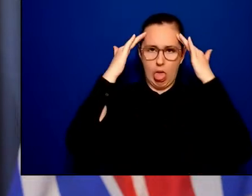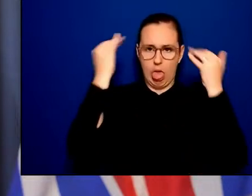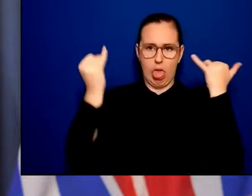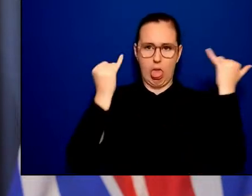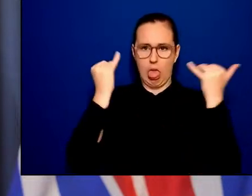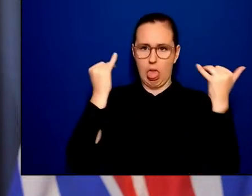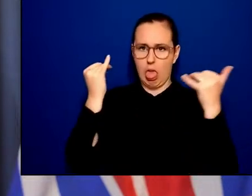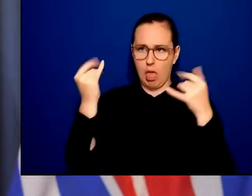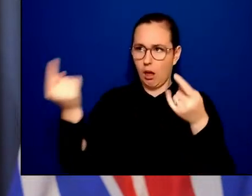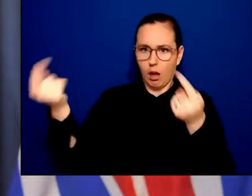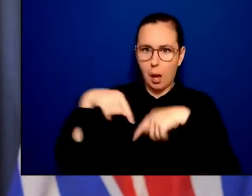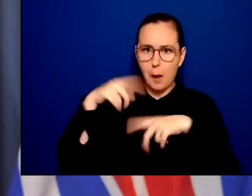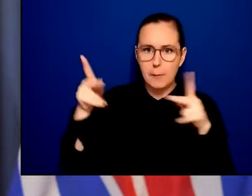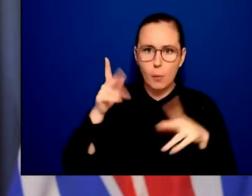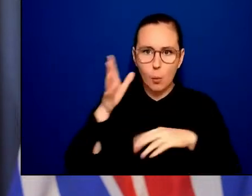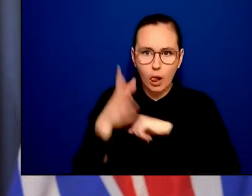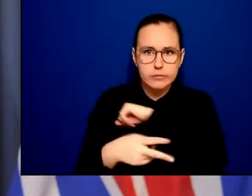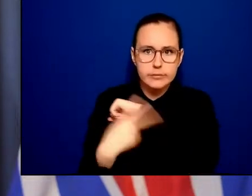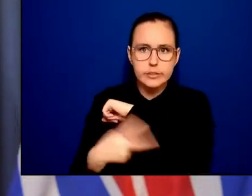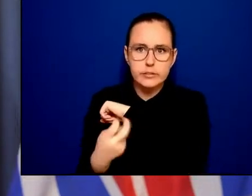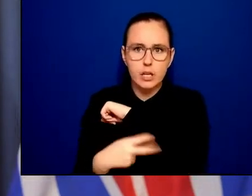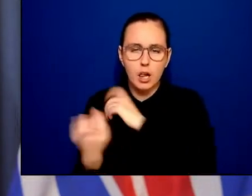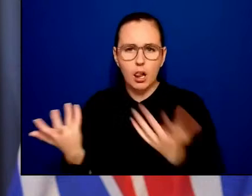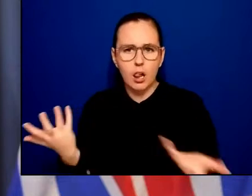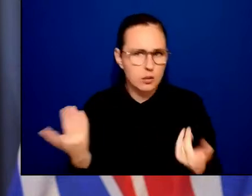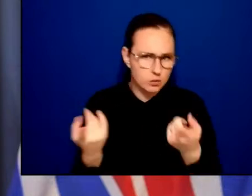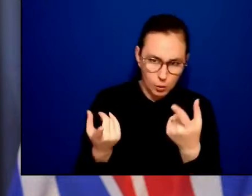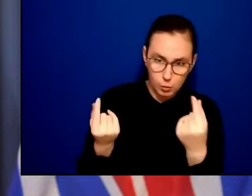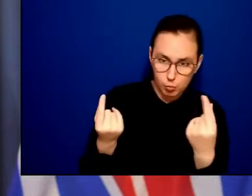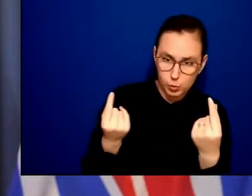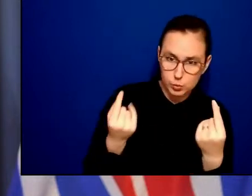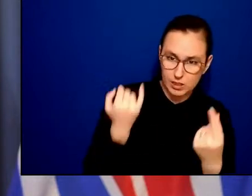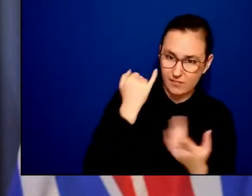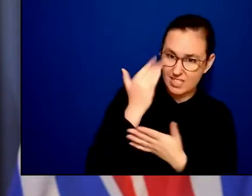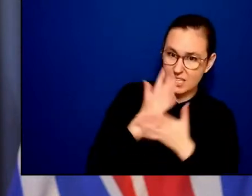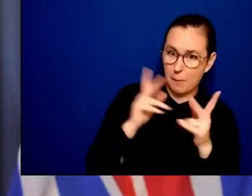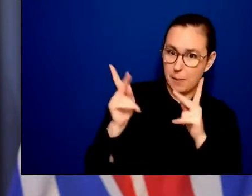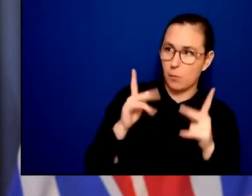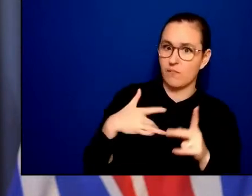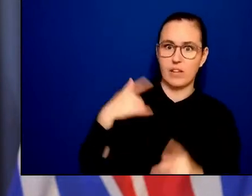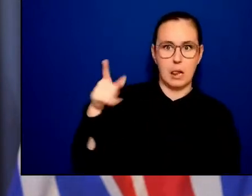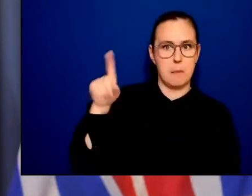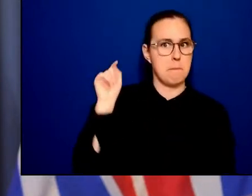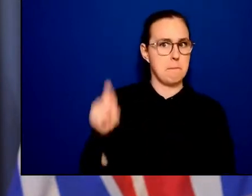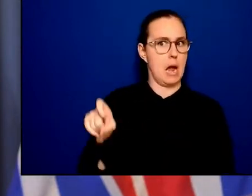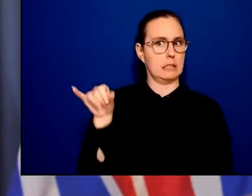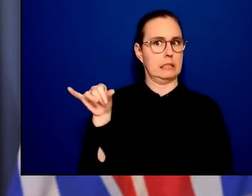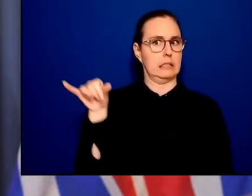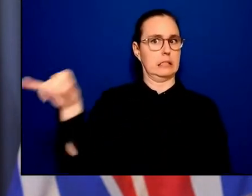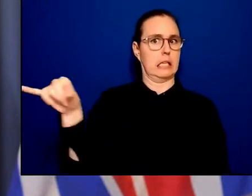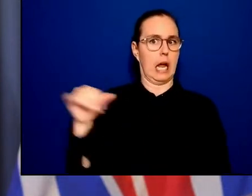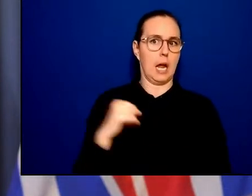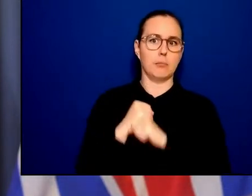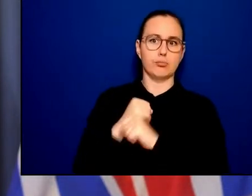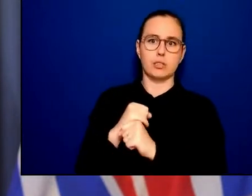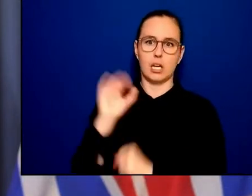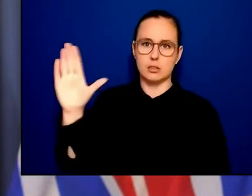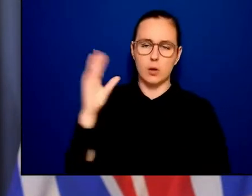your response to this, that people feel that they have to stay at home to protect their homes in Merritt despite the dangers there, and what you'd like to say to